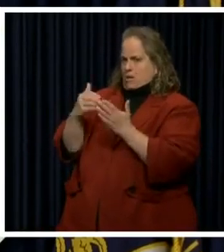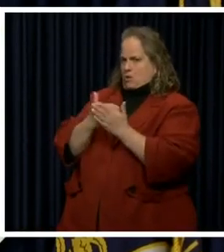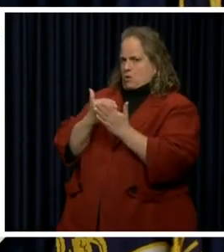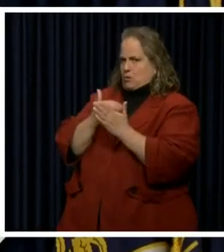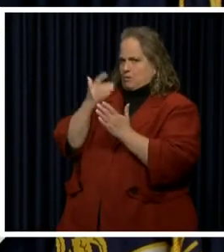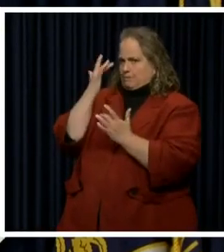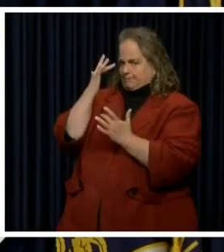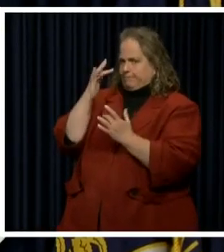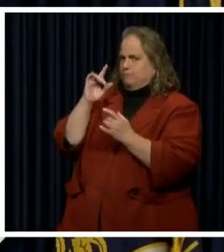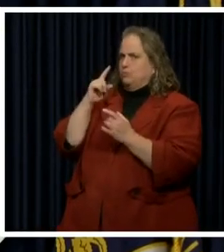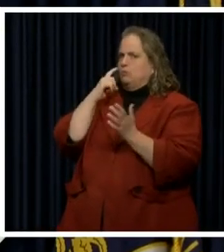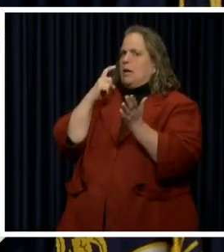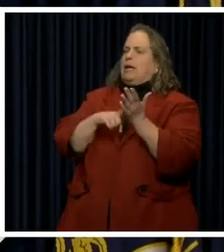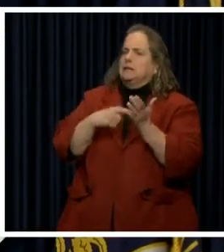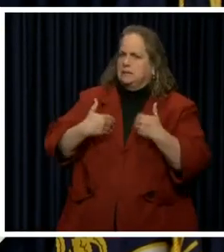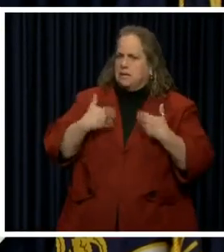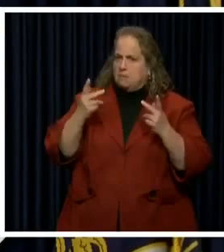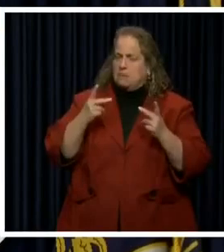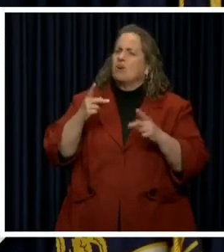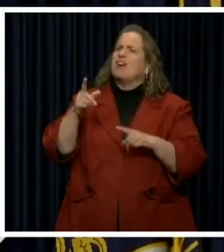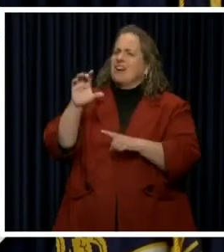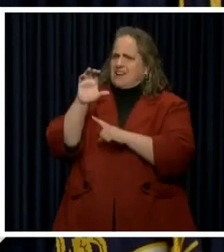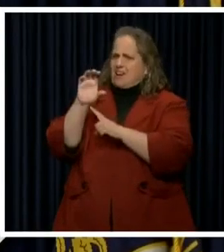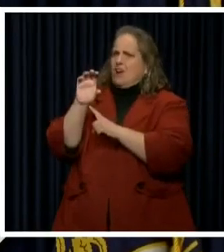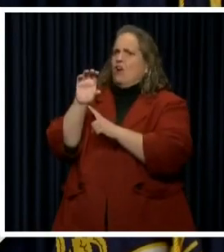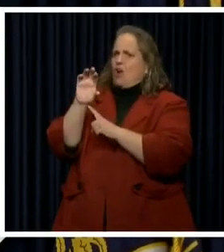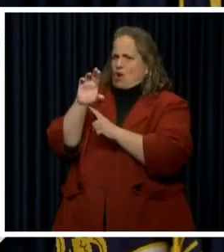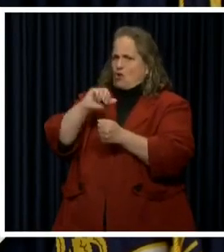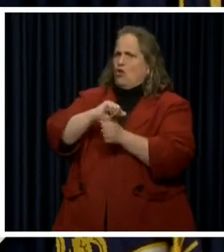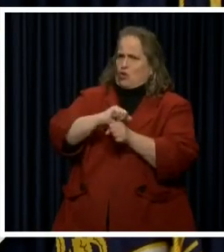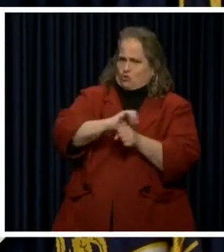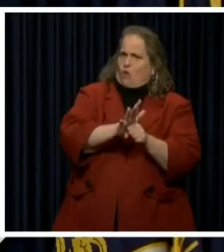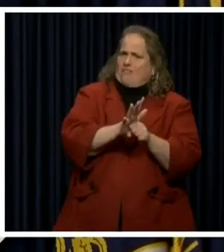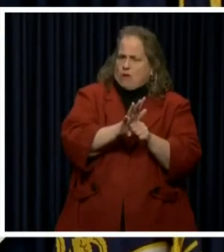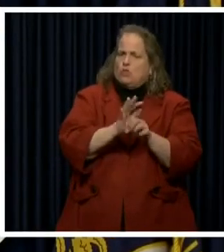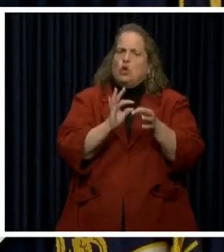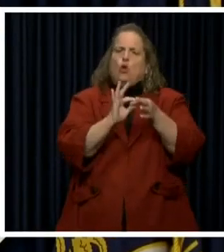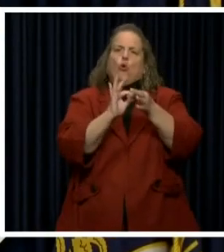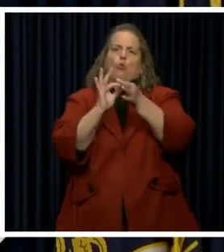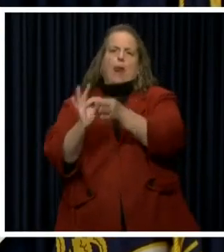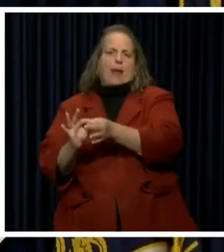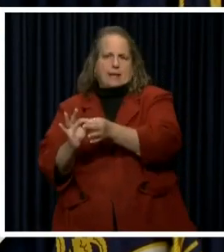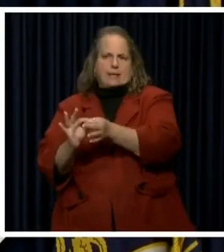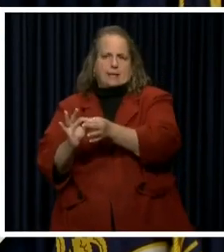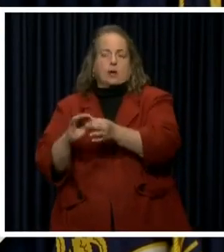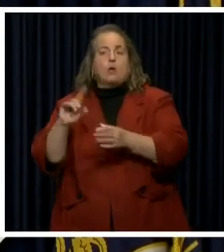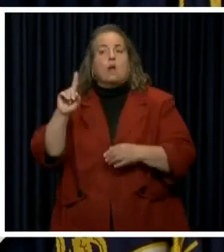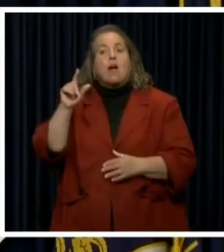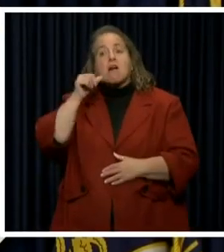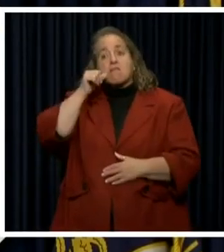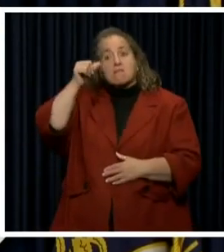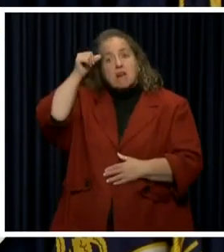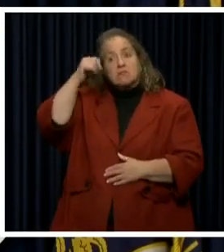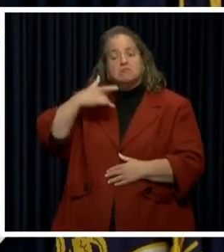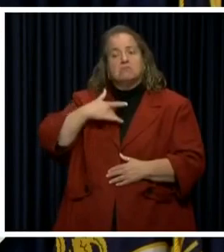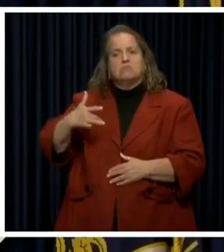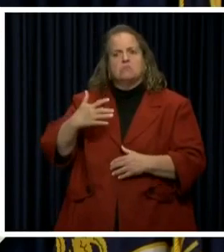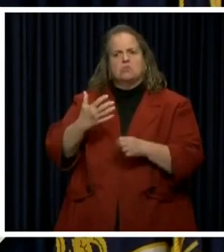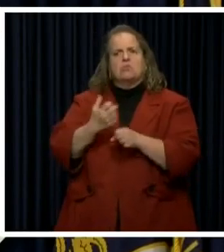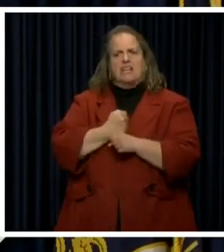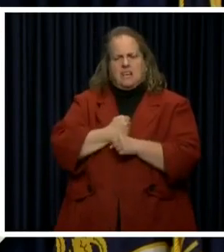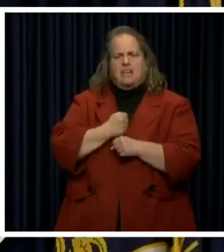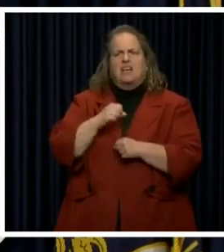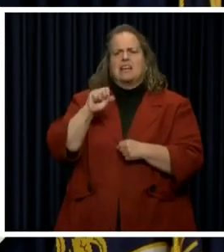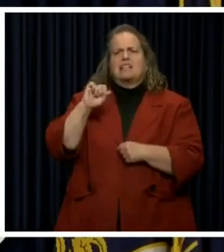people related to the coronavirus. And so whereas adults will often get acute